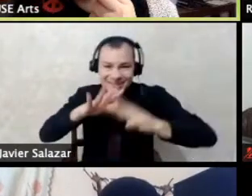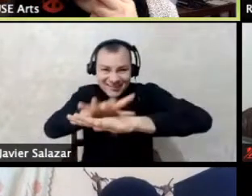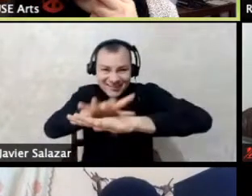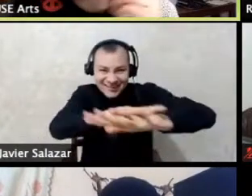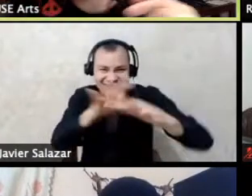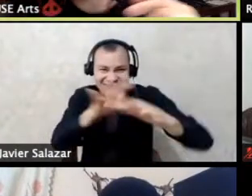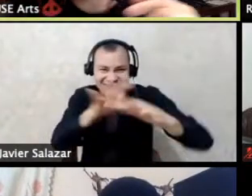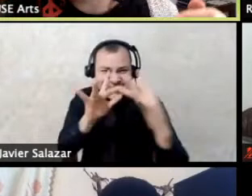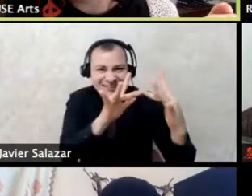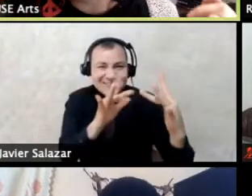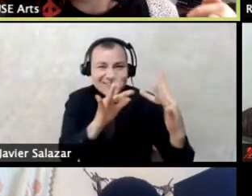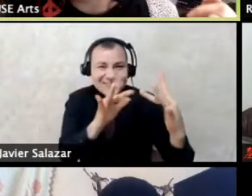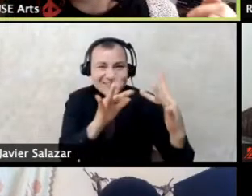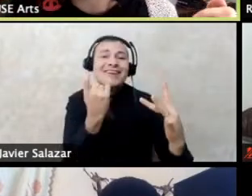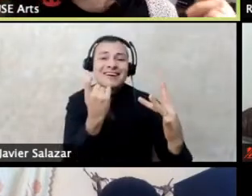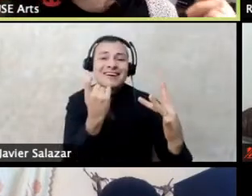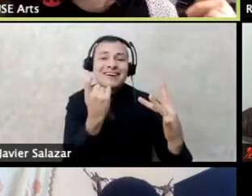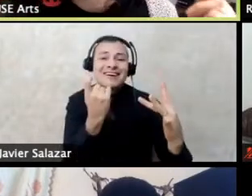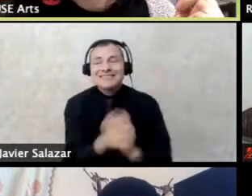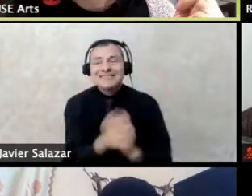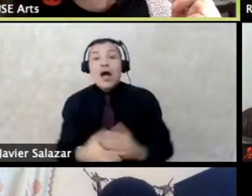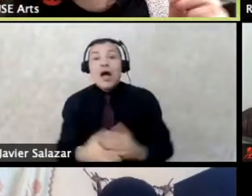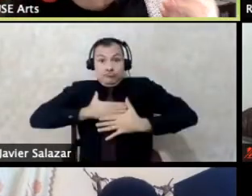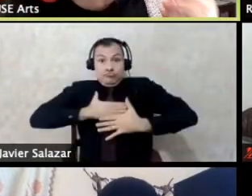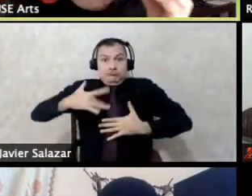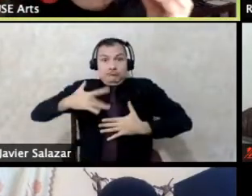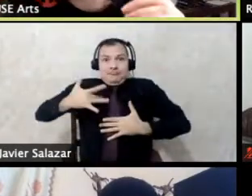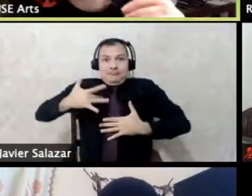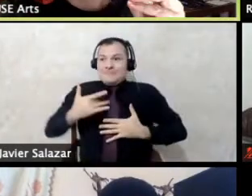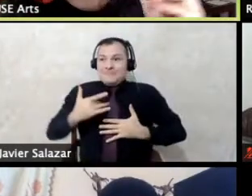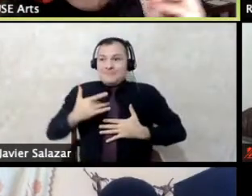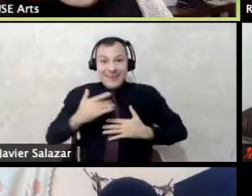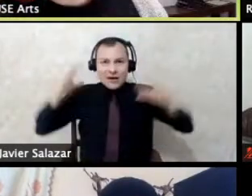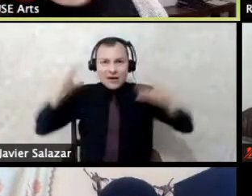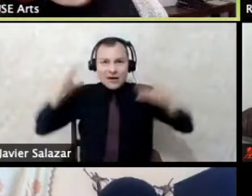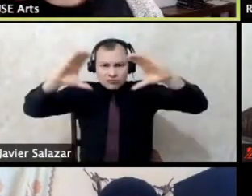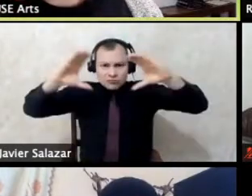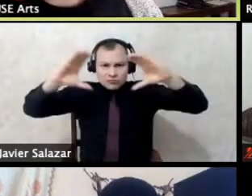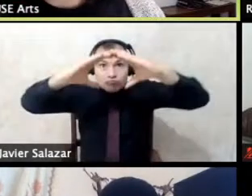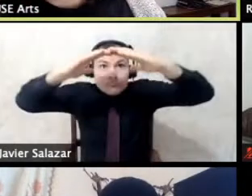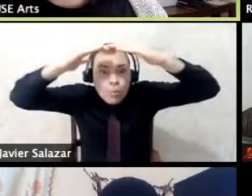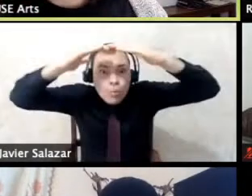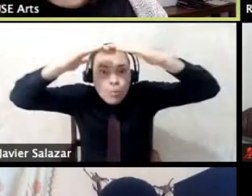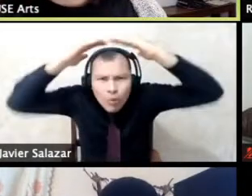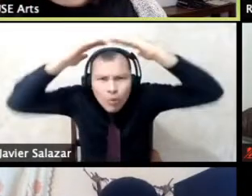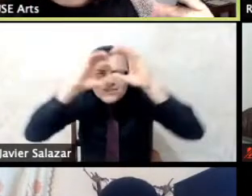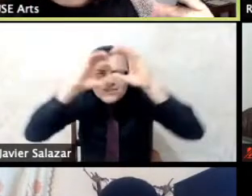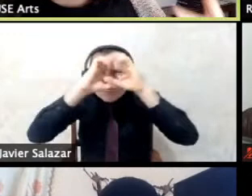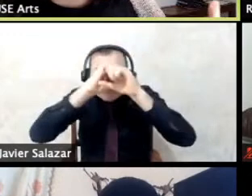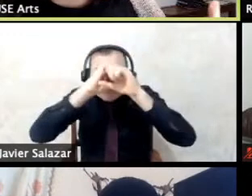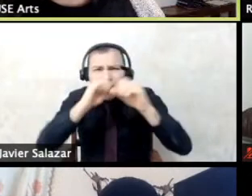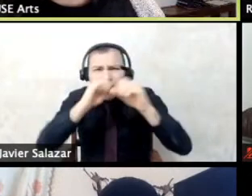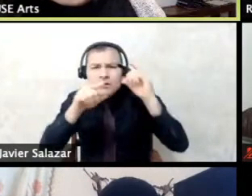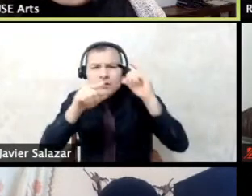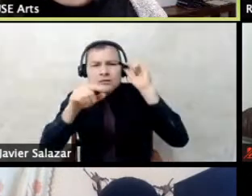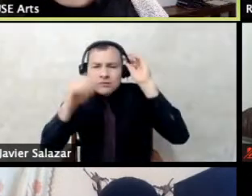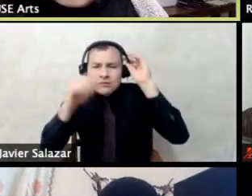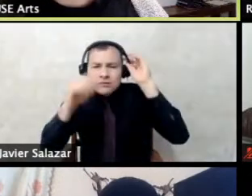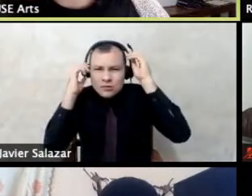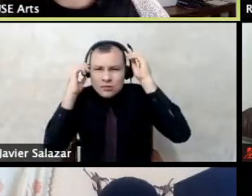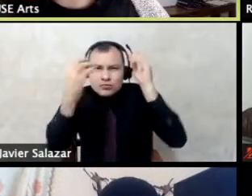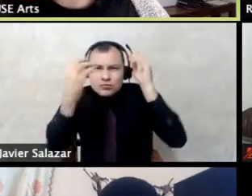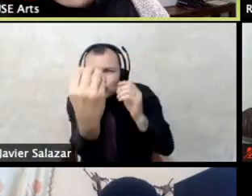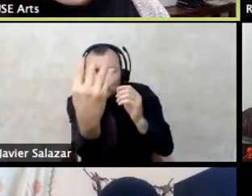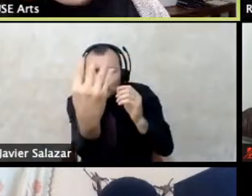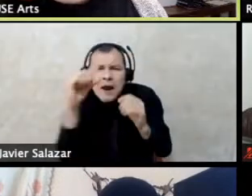del túnel es la posibilidad todavía de poder llevarle mensajes a la gente joven y